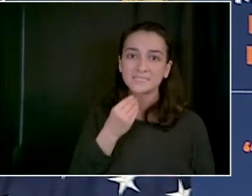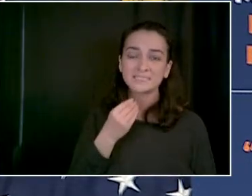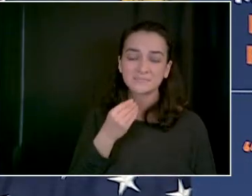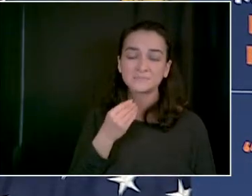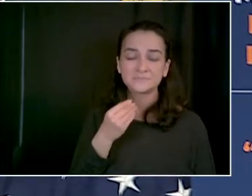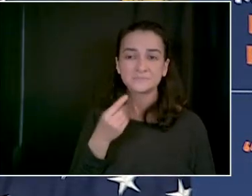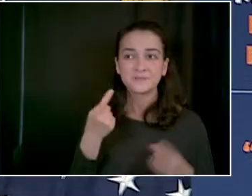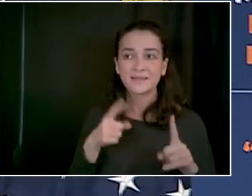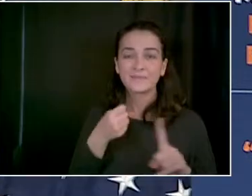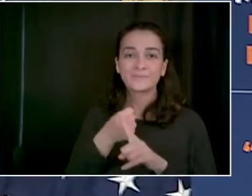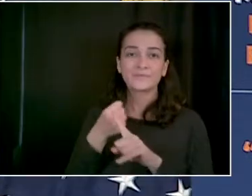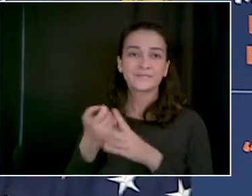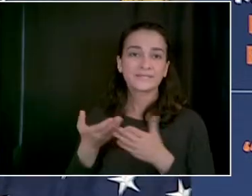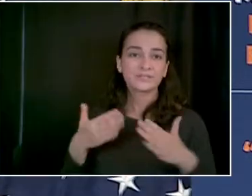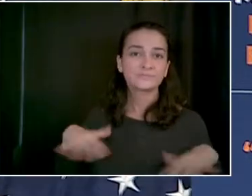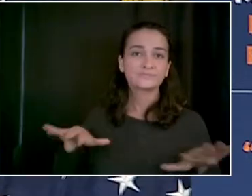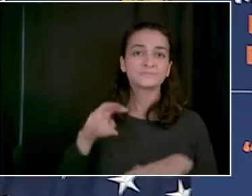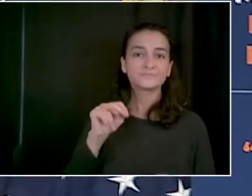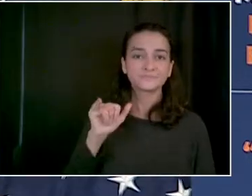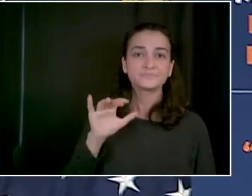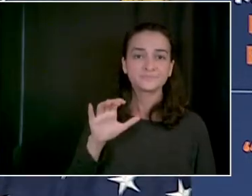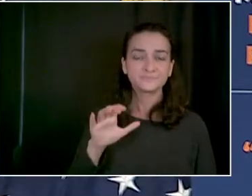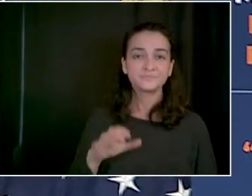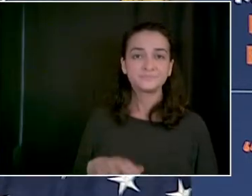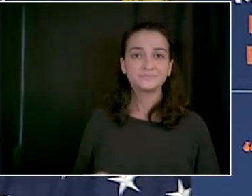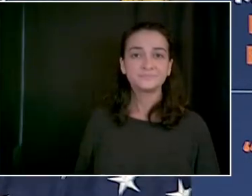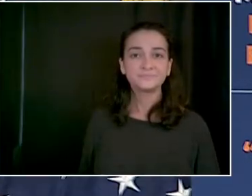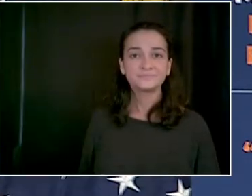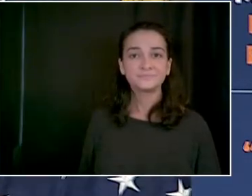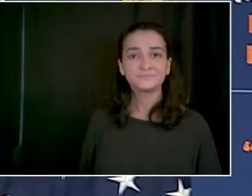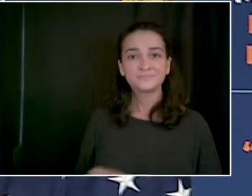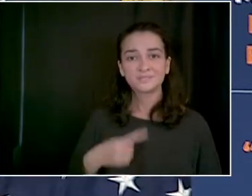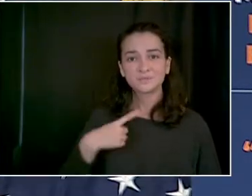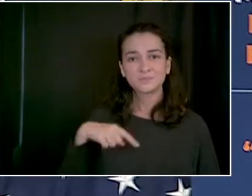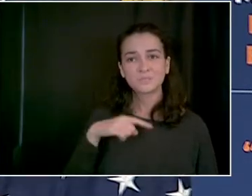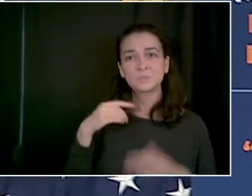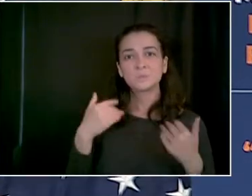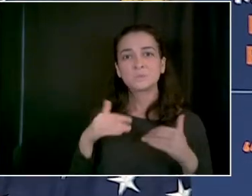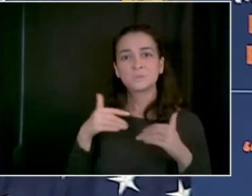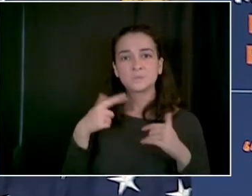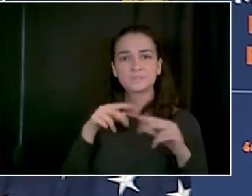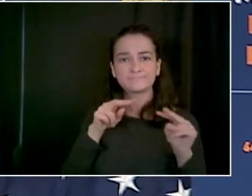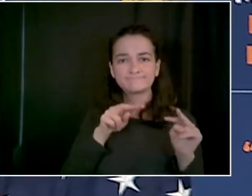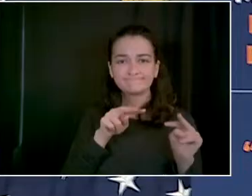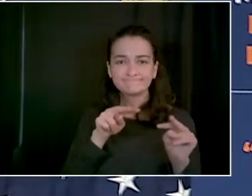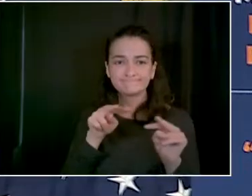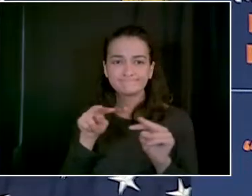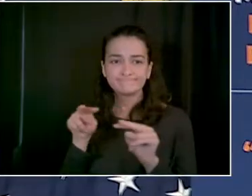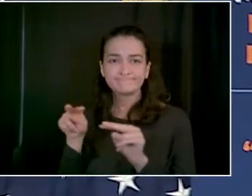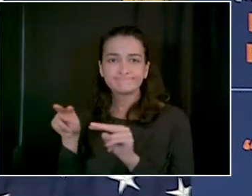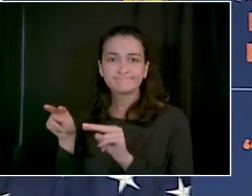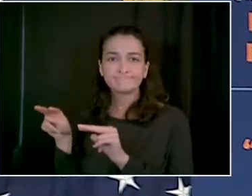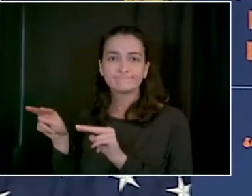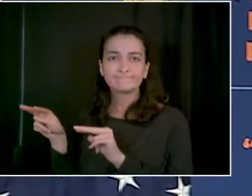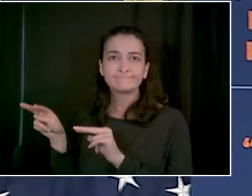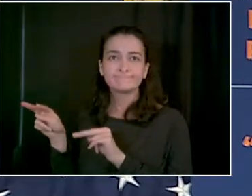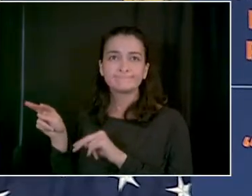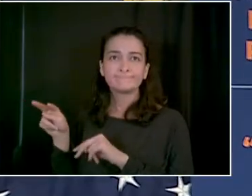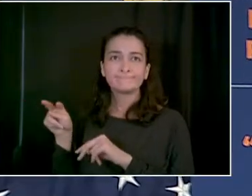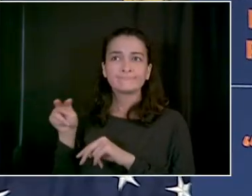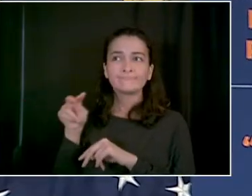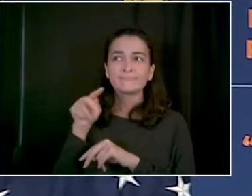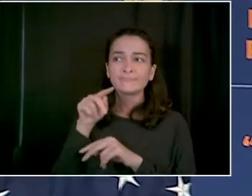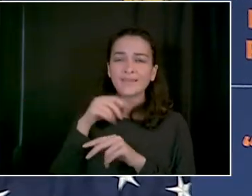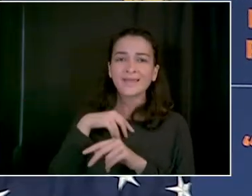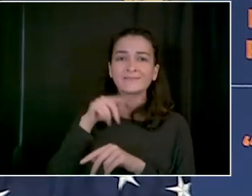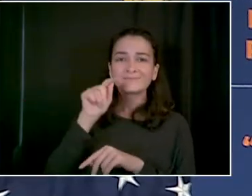looked at, this performer and talked about the cancellation. My understanding, a few